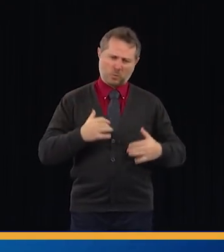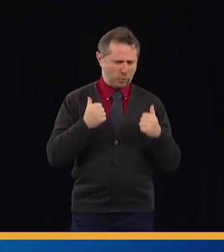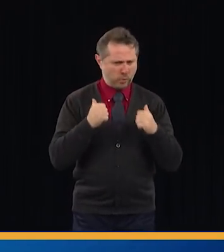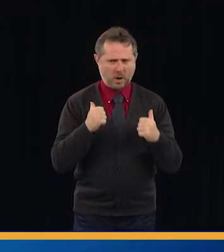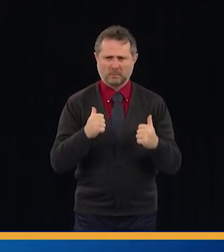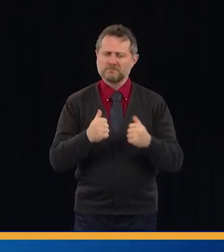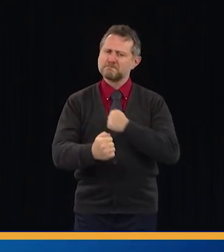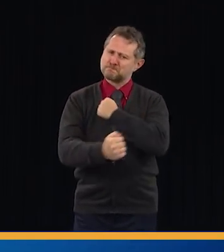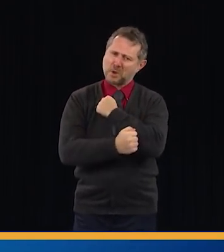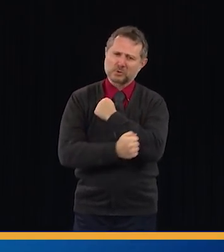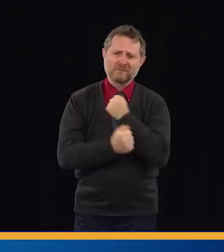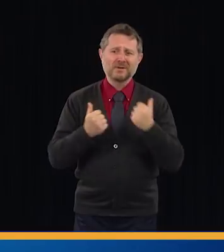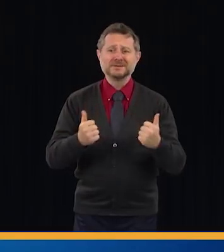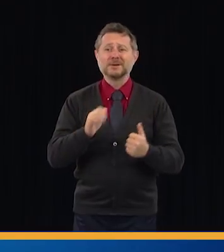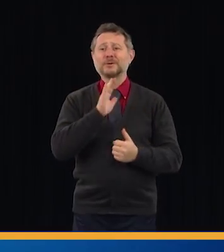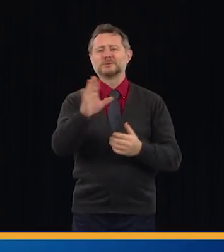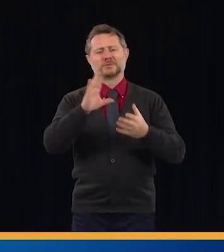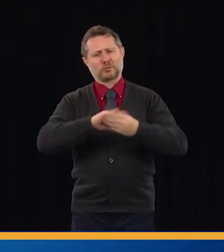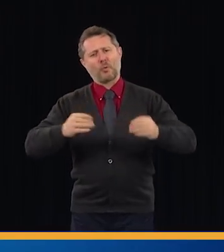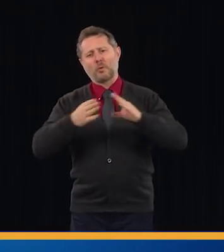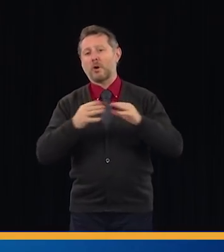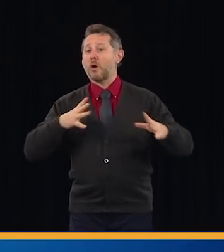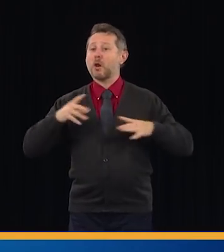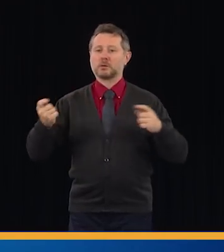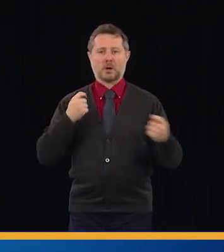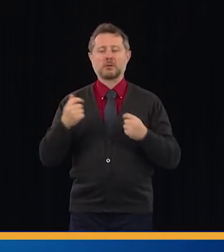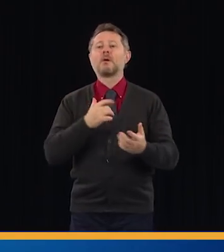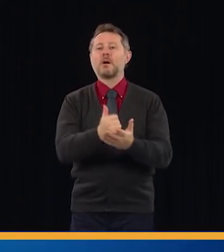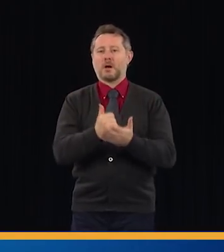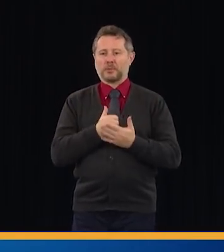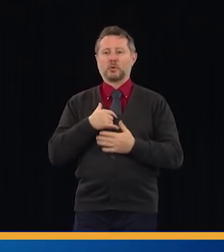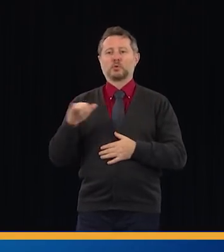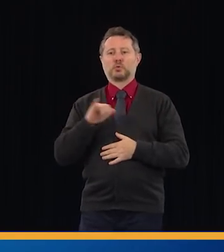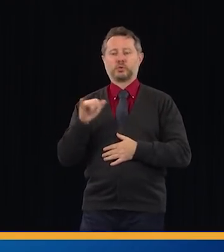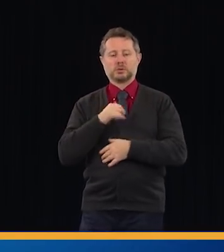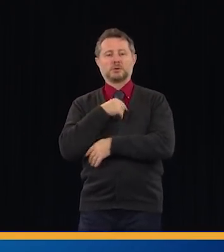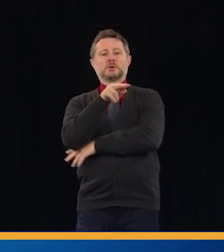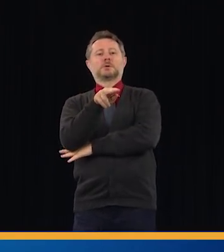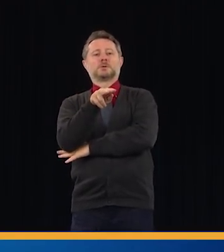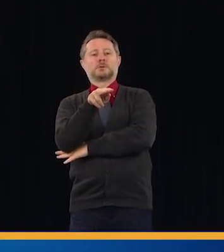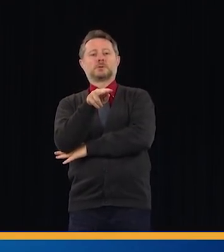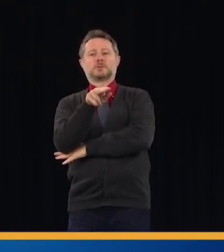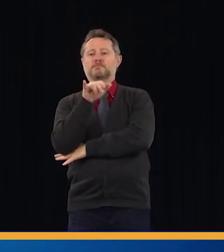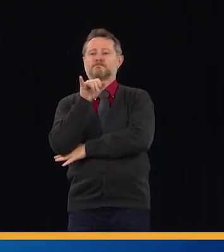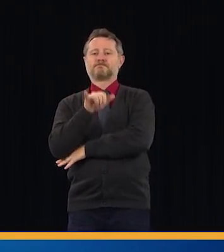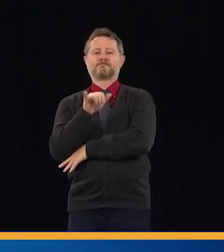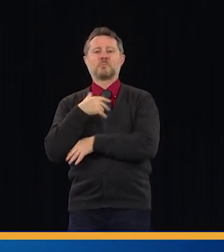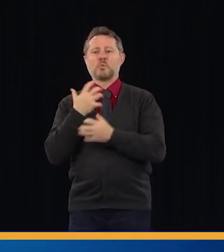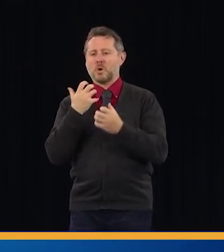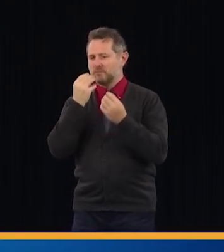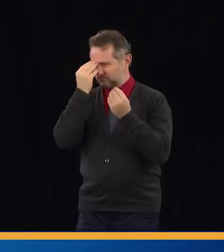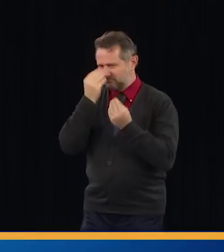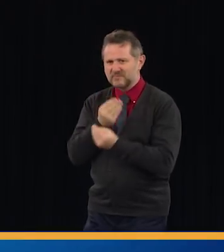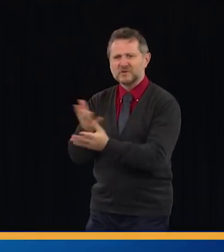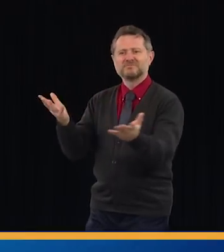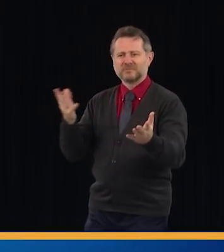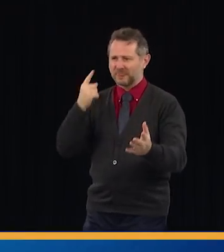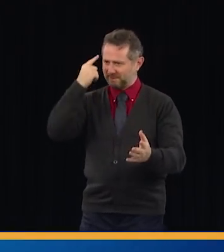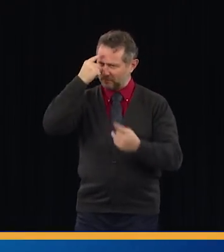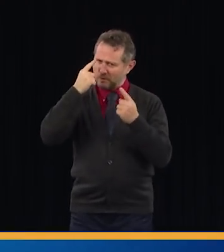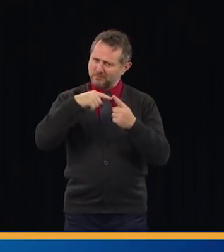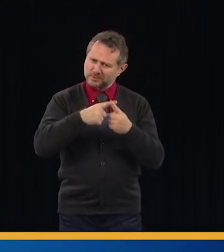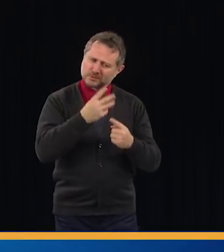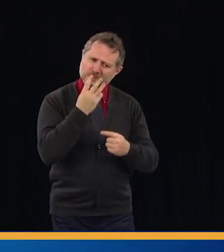Passover, I know, helps me today, and I offer it to others to consider.